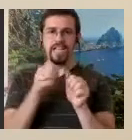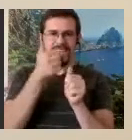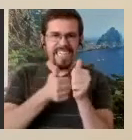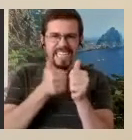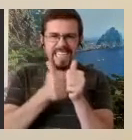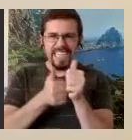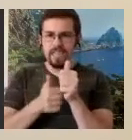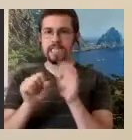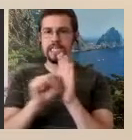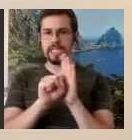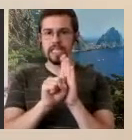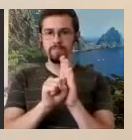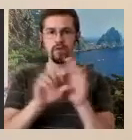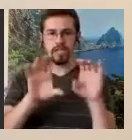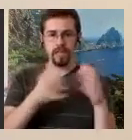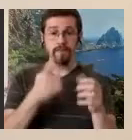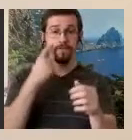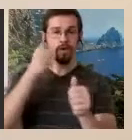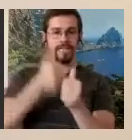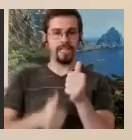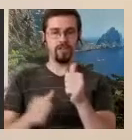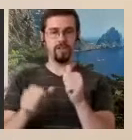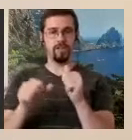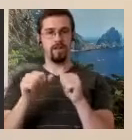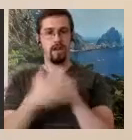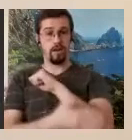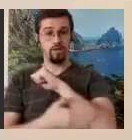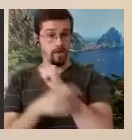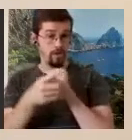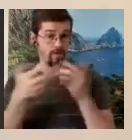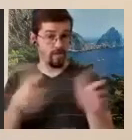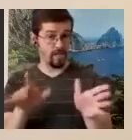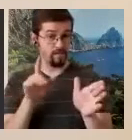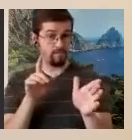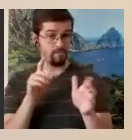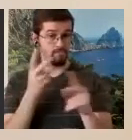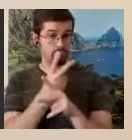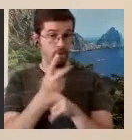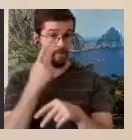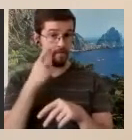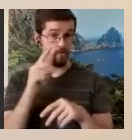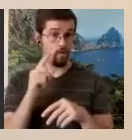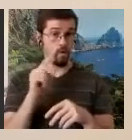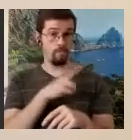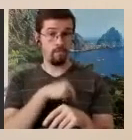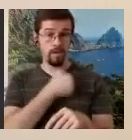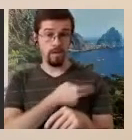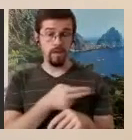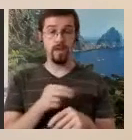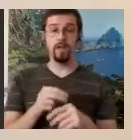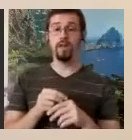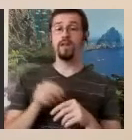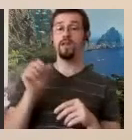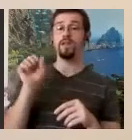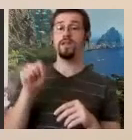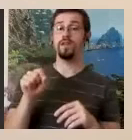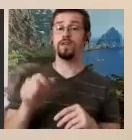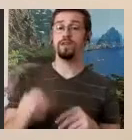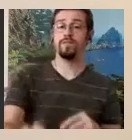separate symbol sets for every country. Have you worked on that for Maltese Sign Language? Yes. One of the conclusions